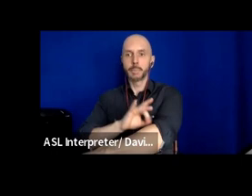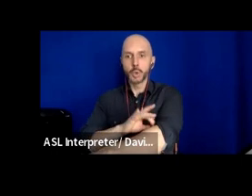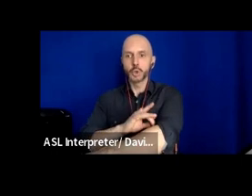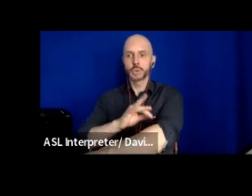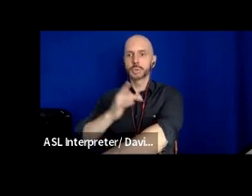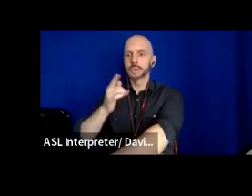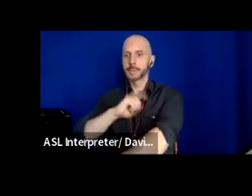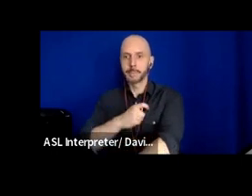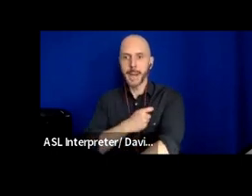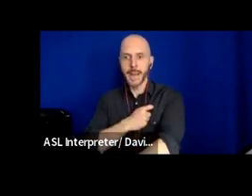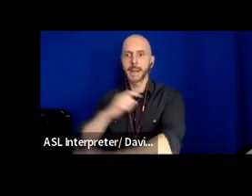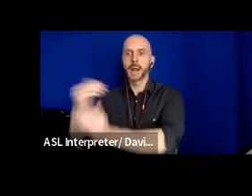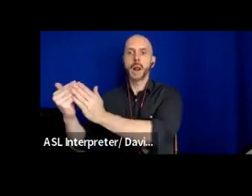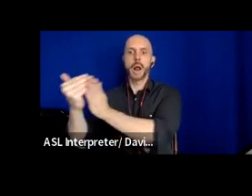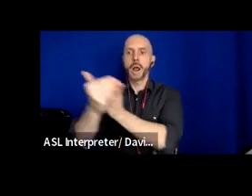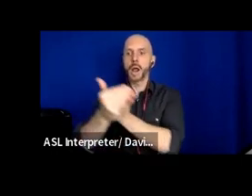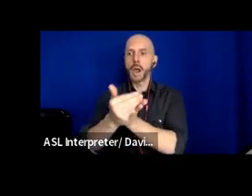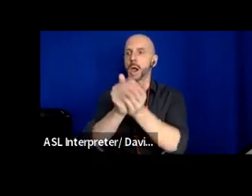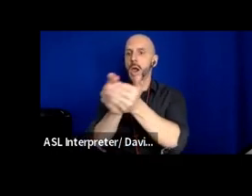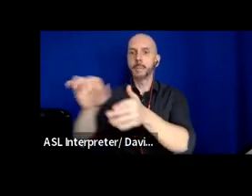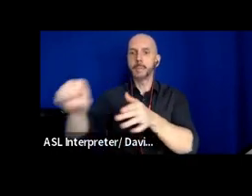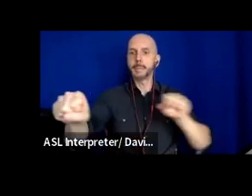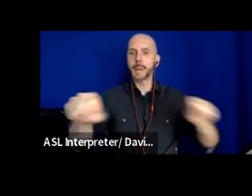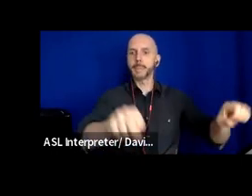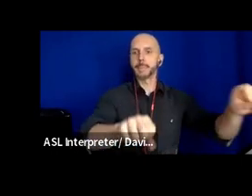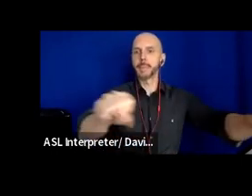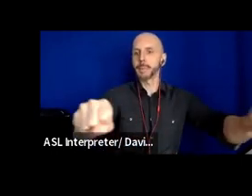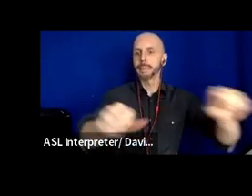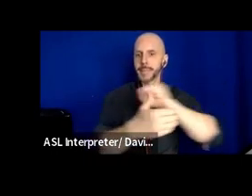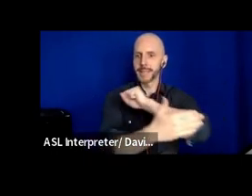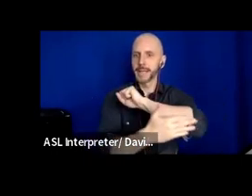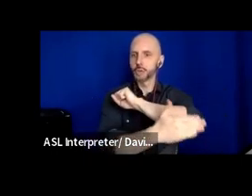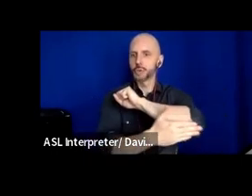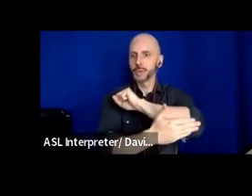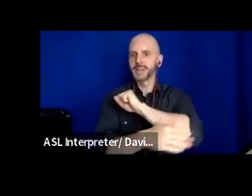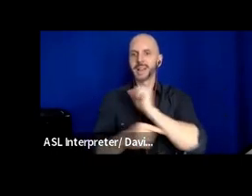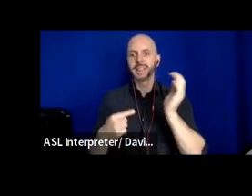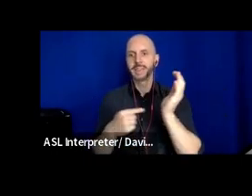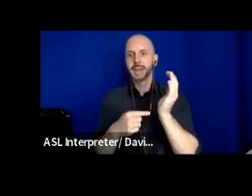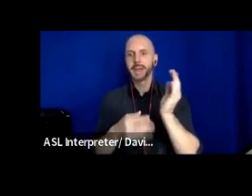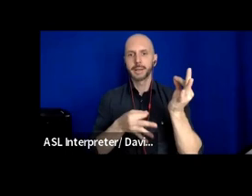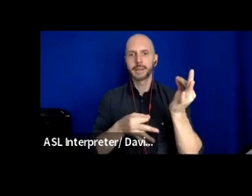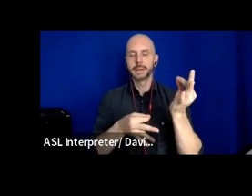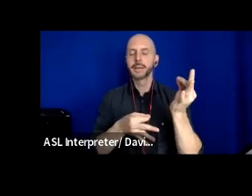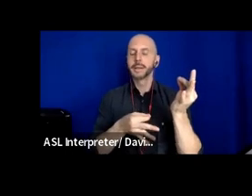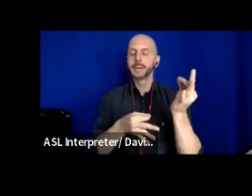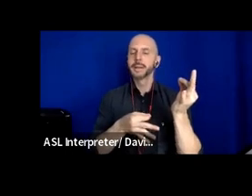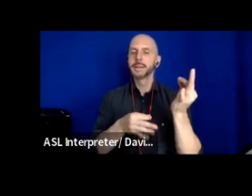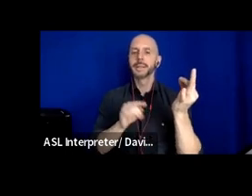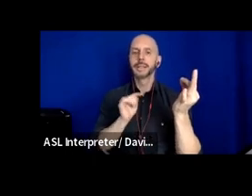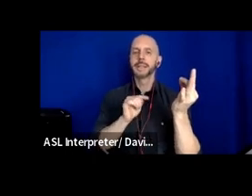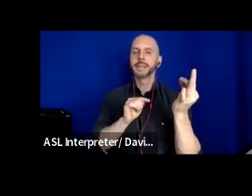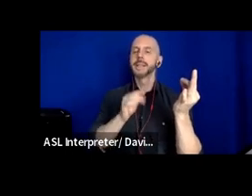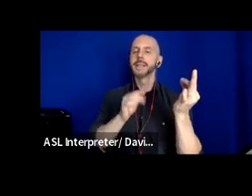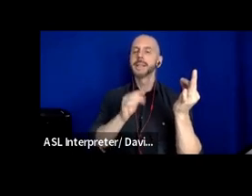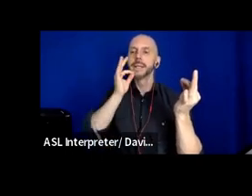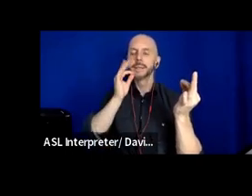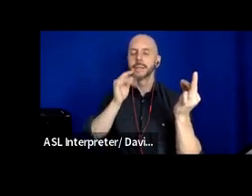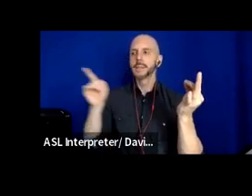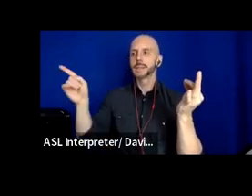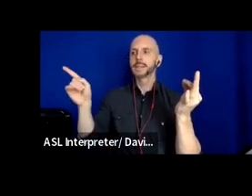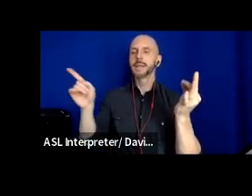to bring religion, to bring a sort of like preferred way of life to those parts of the world. And if people